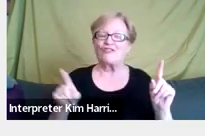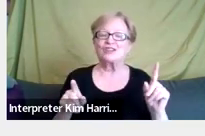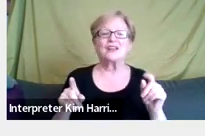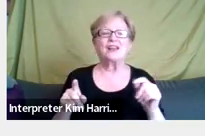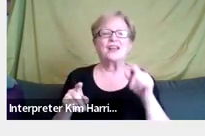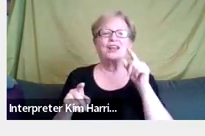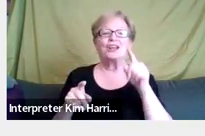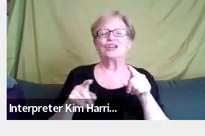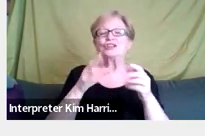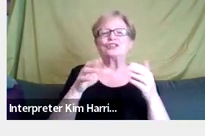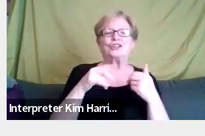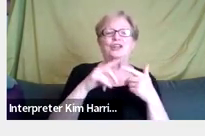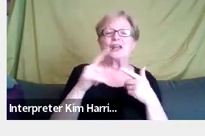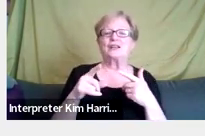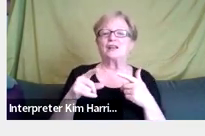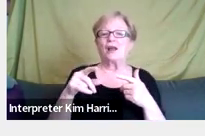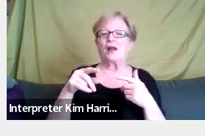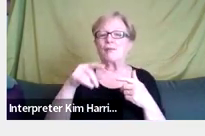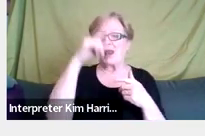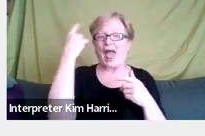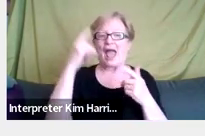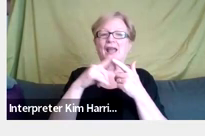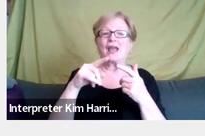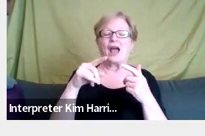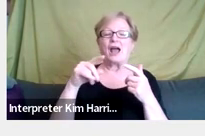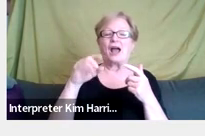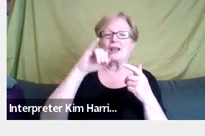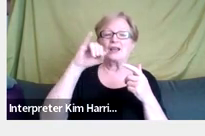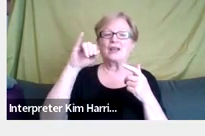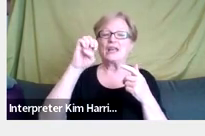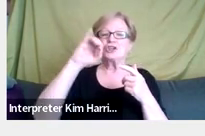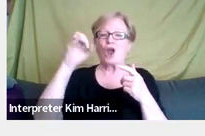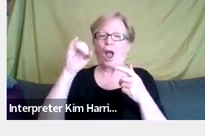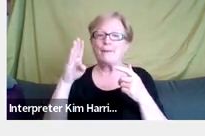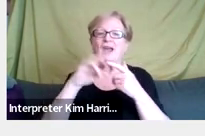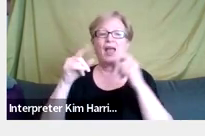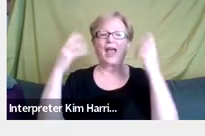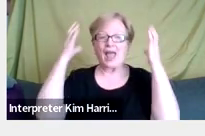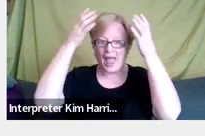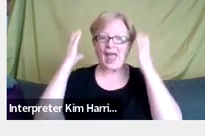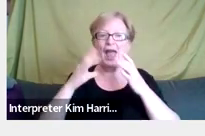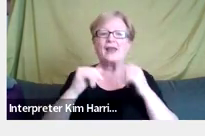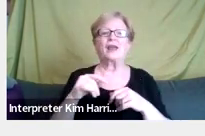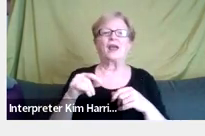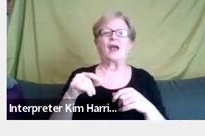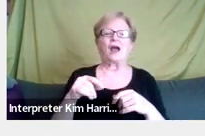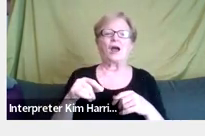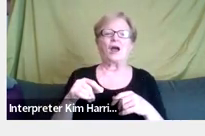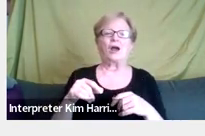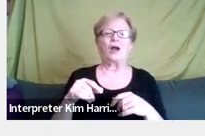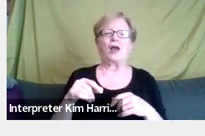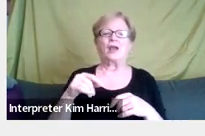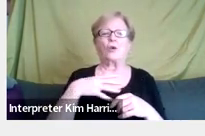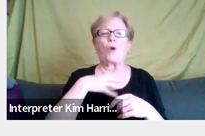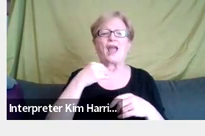black hijab, wearing a brown coat, a red and black shirt,